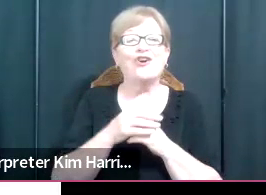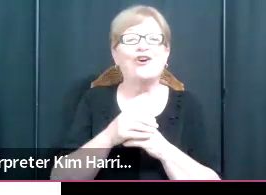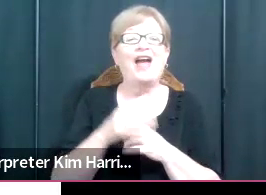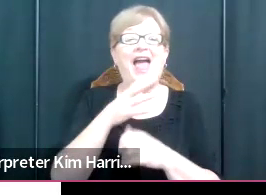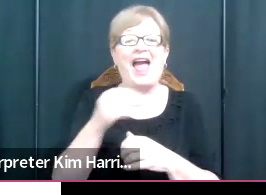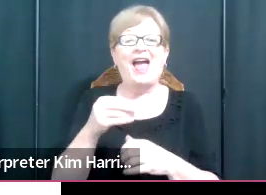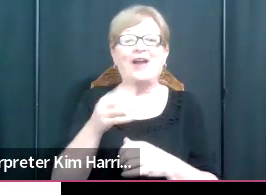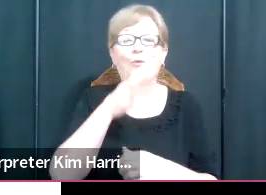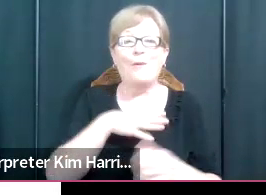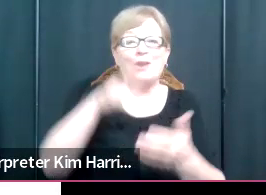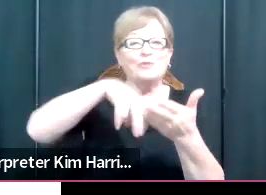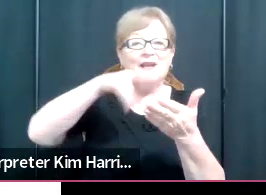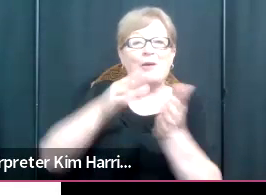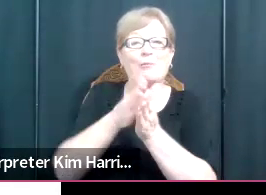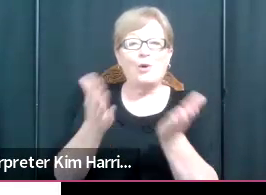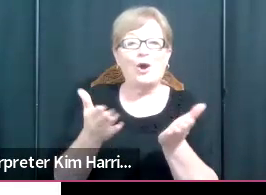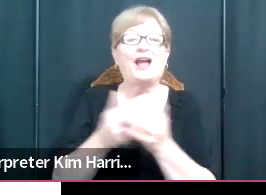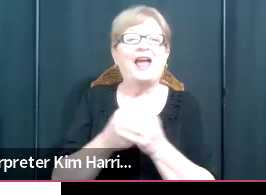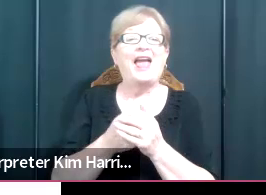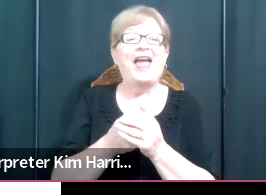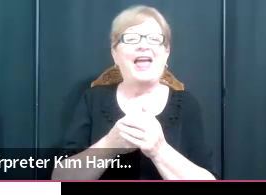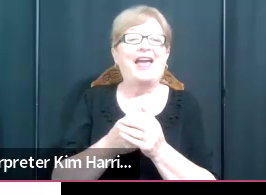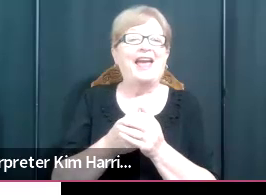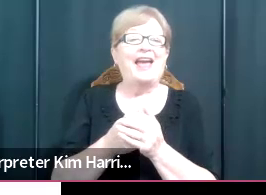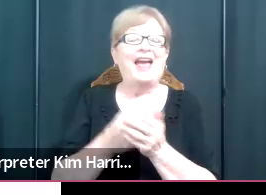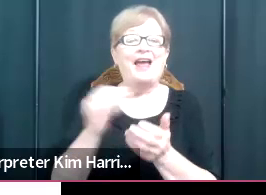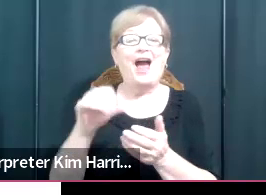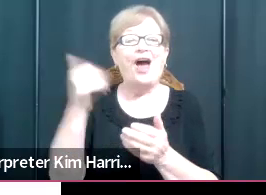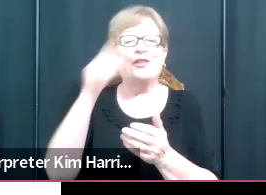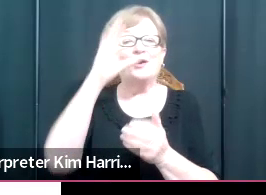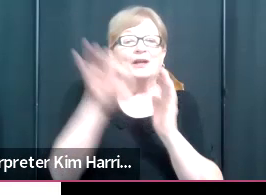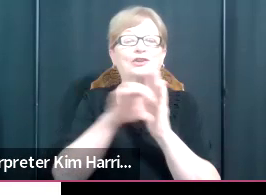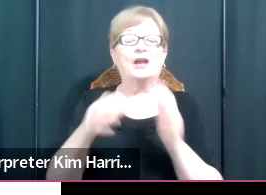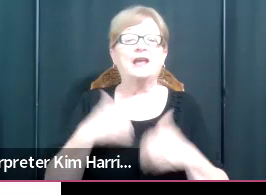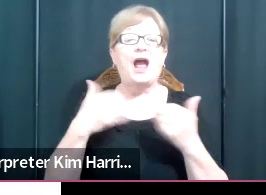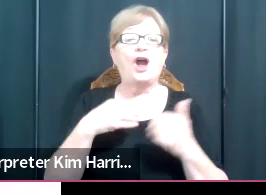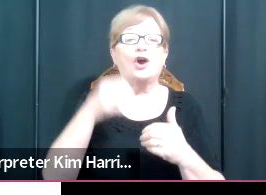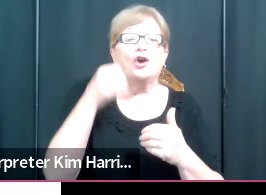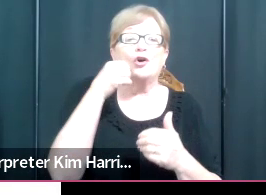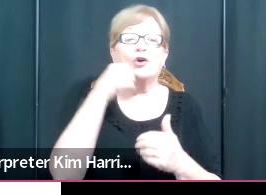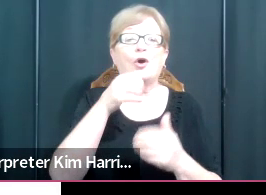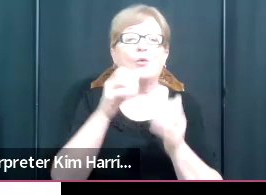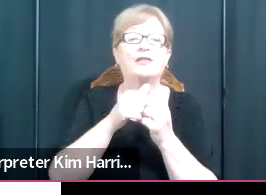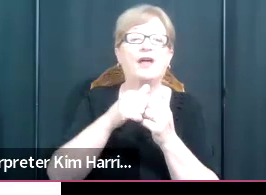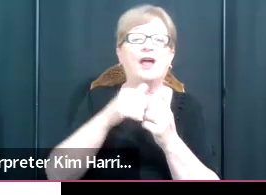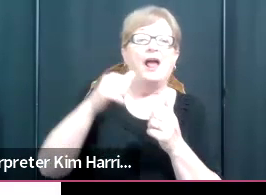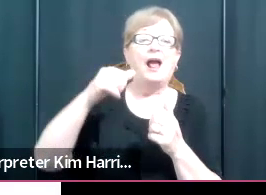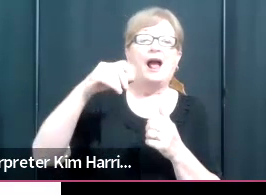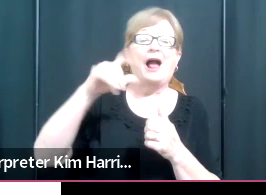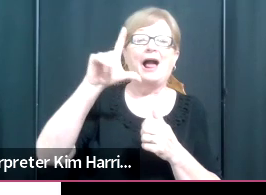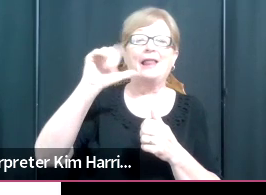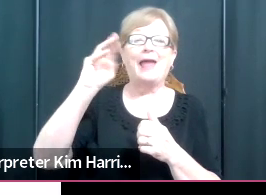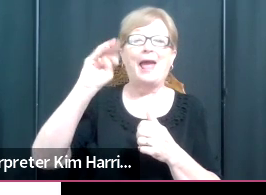woman reading a book. And another picture is of a young girl with a lamp over her